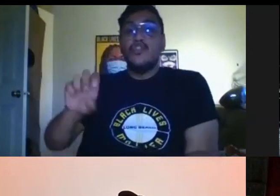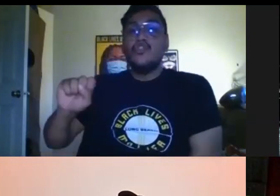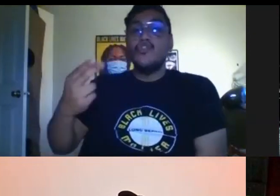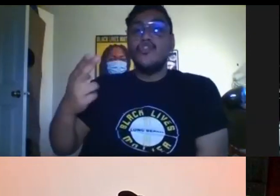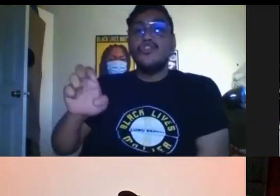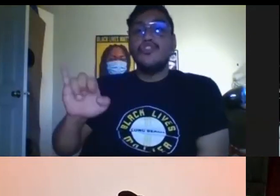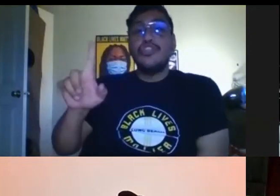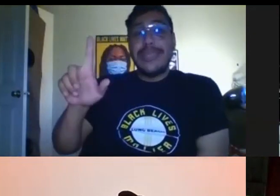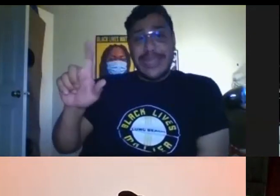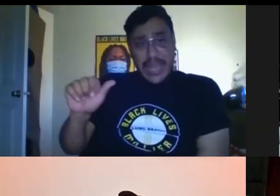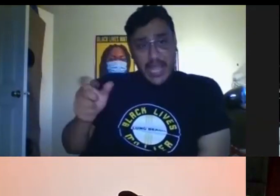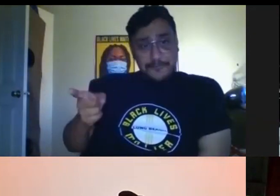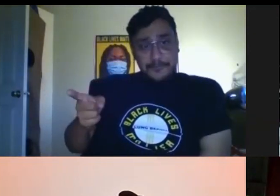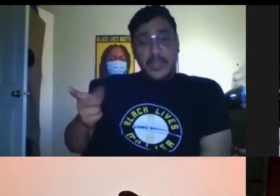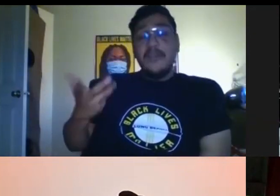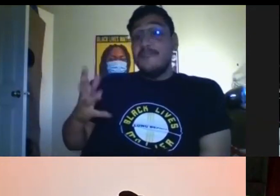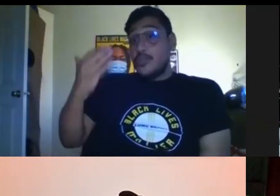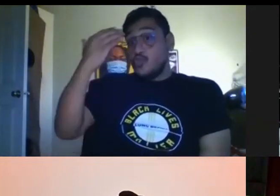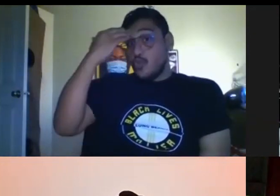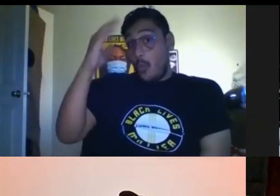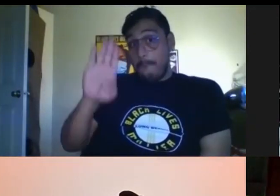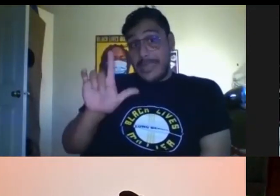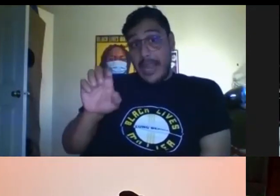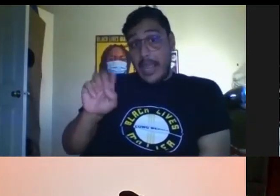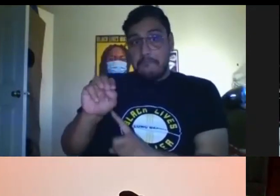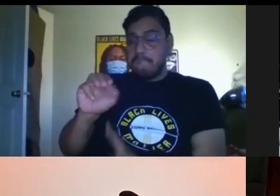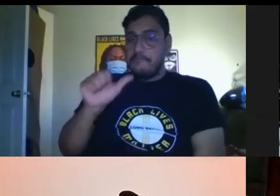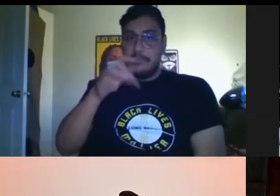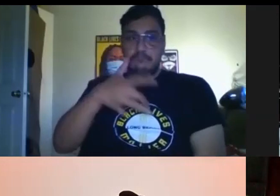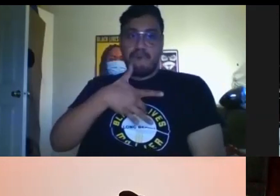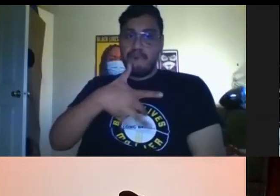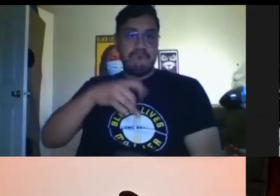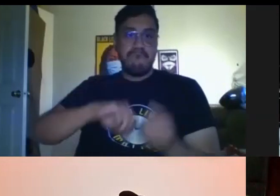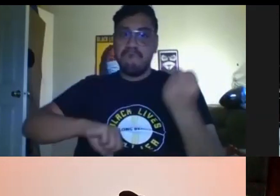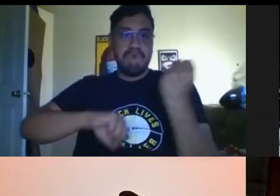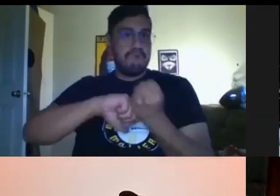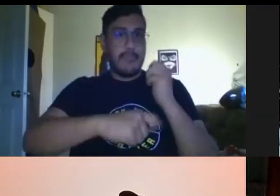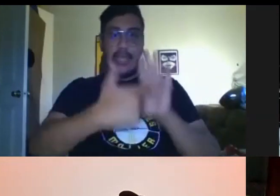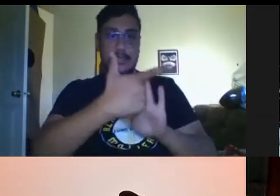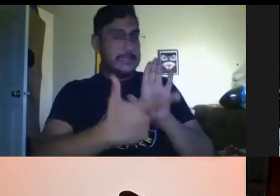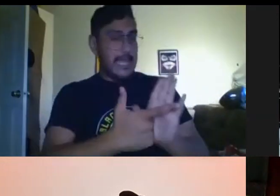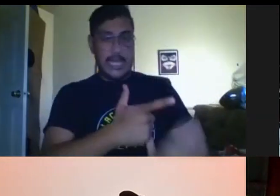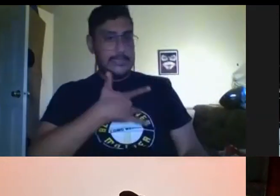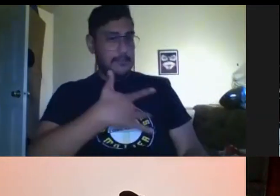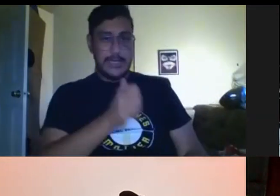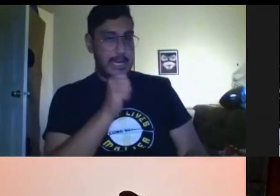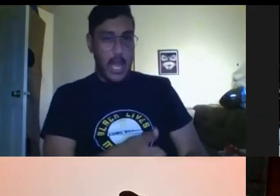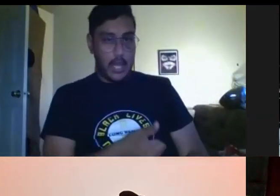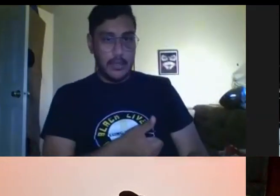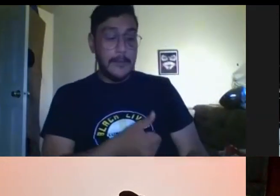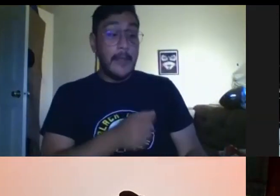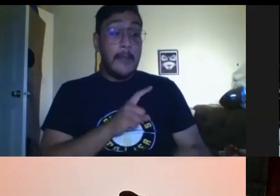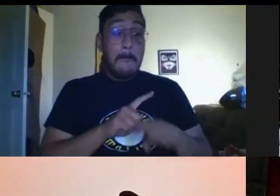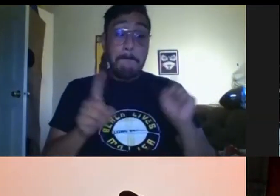because, as you know, Black Lives Matter does not normally co-sponsor legislation. But this bill is